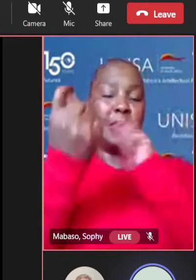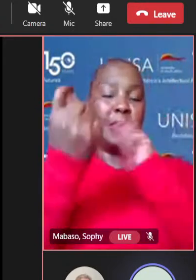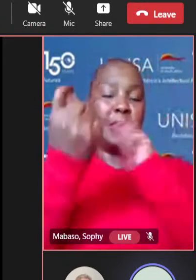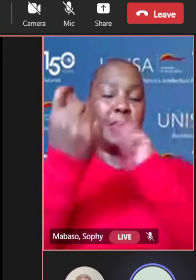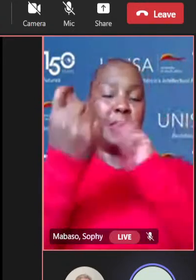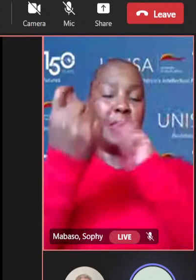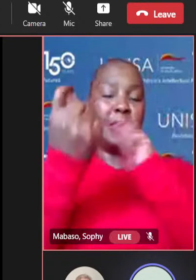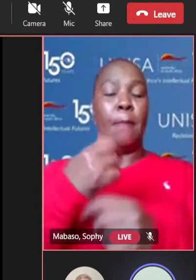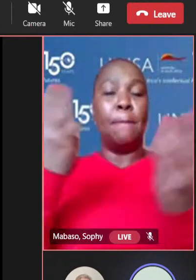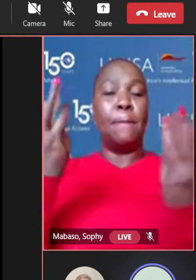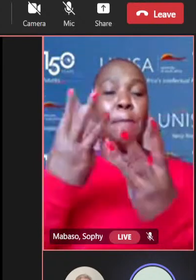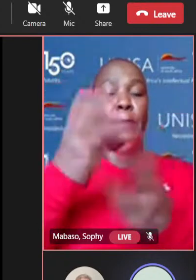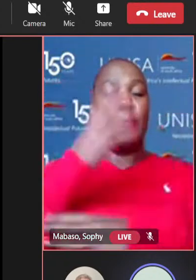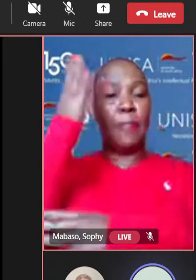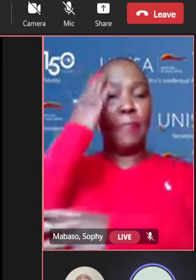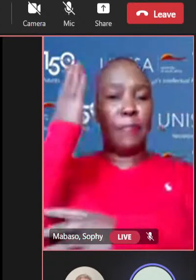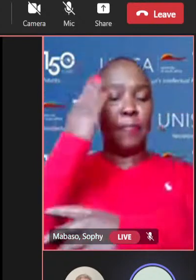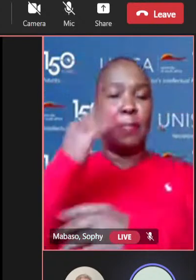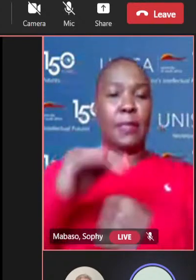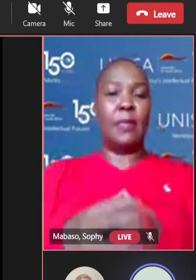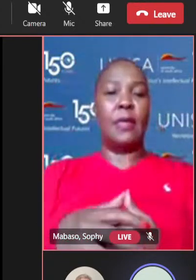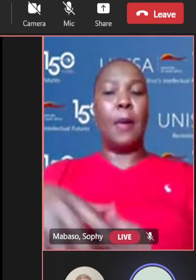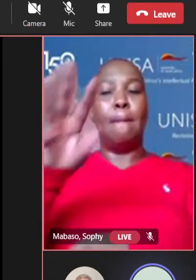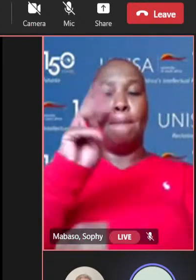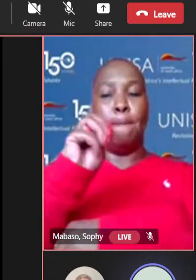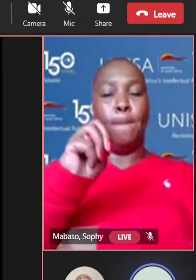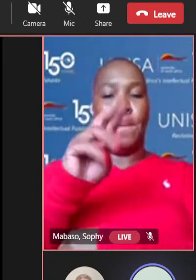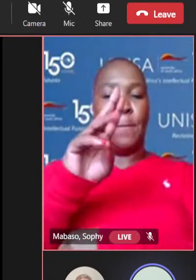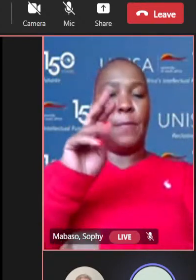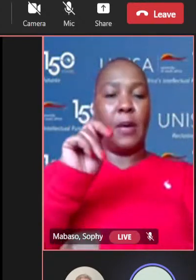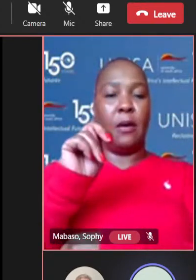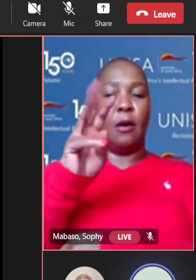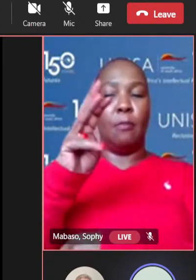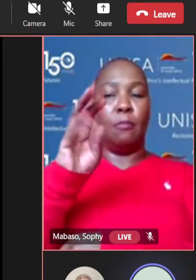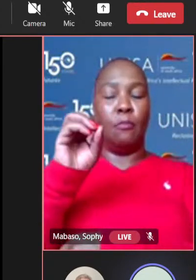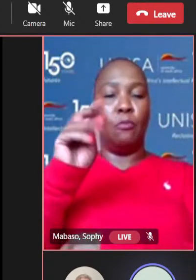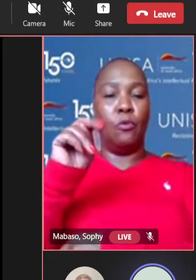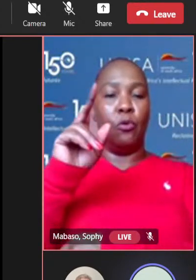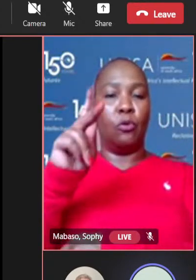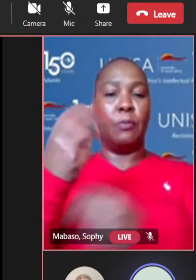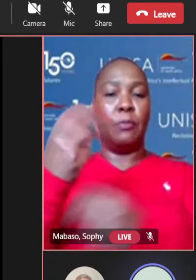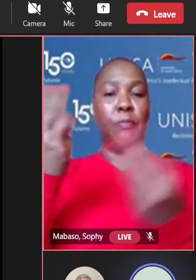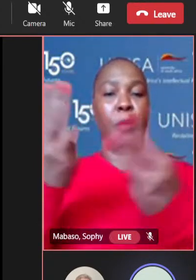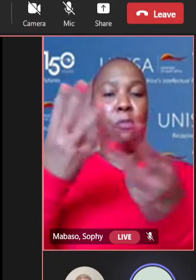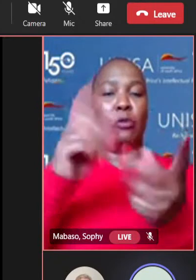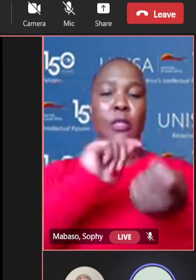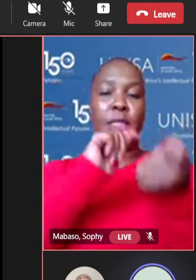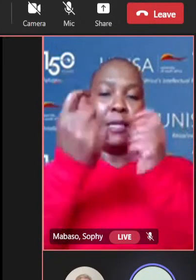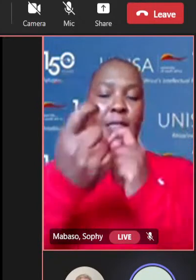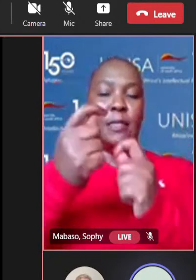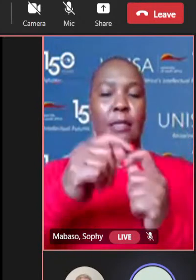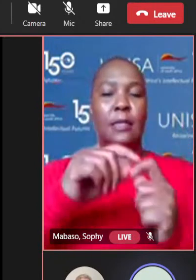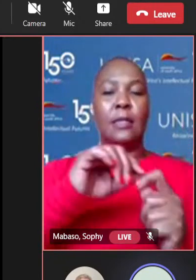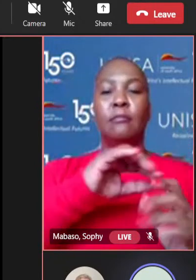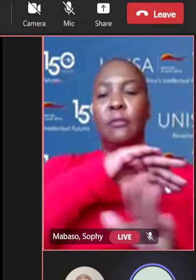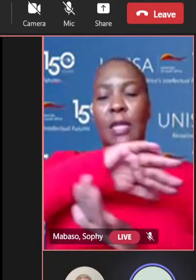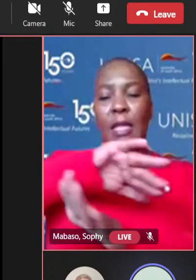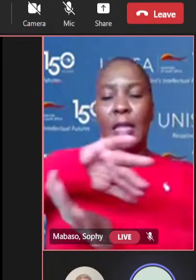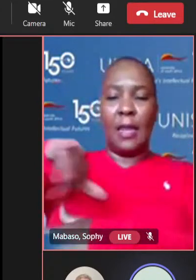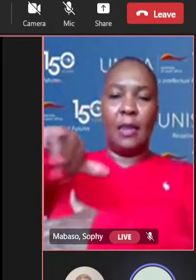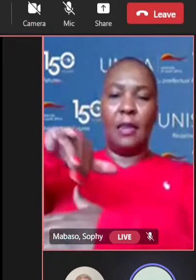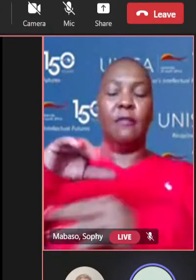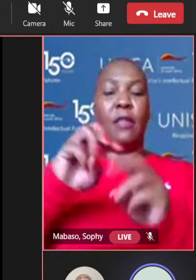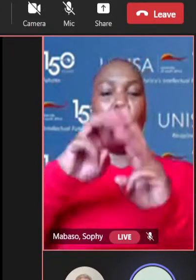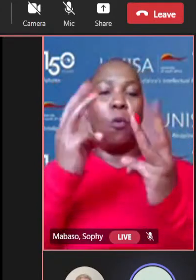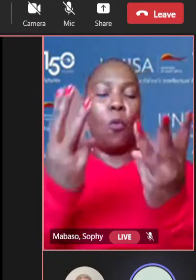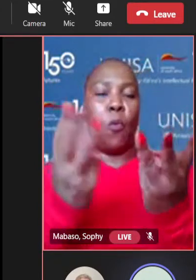this, a monk mode. Monk are those people who in the Catholic Church, they separate themselves, they leave the world and they